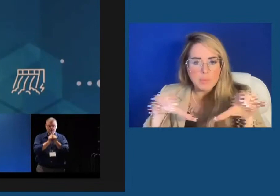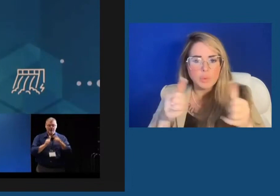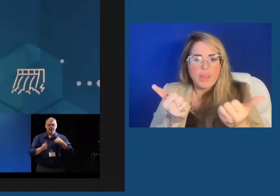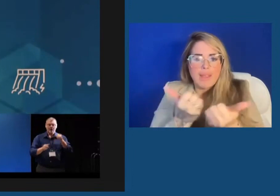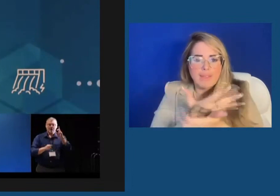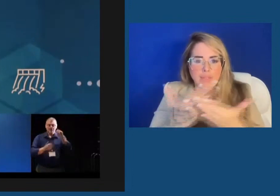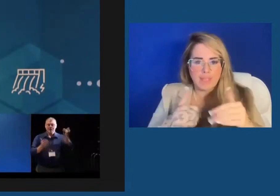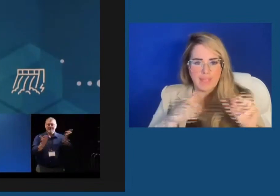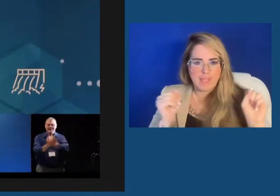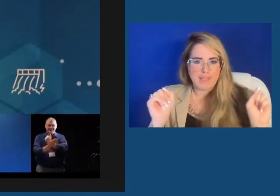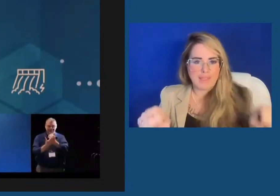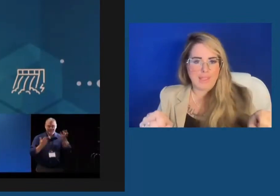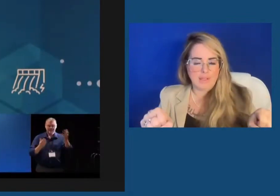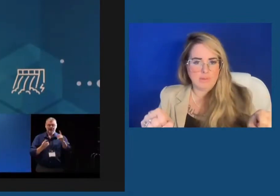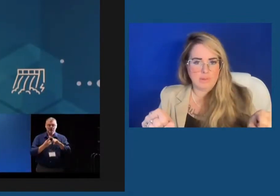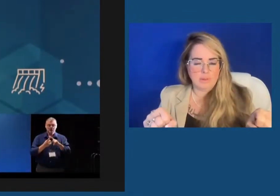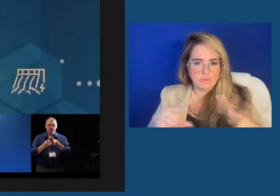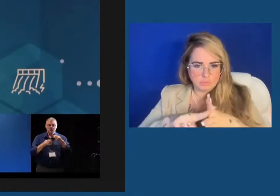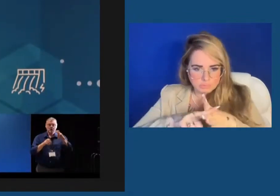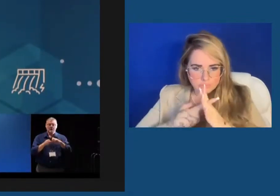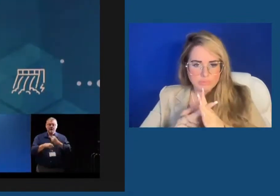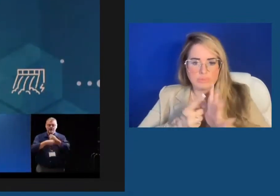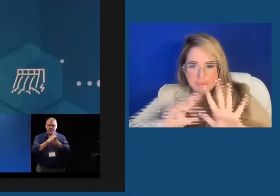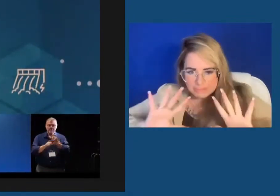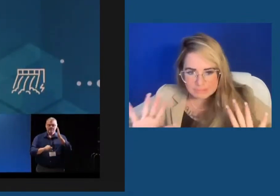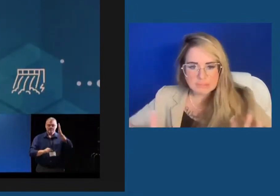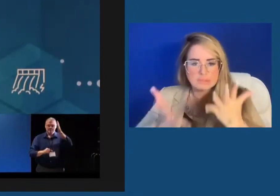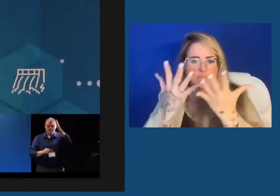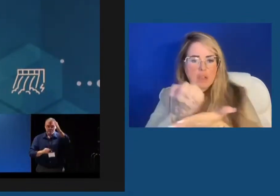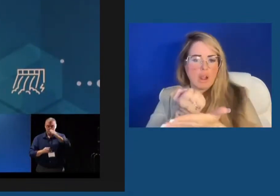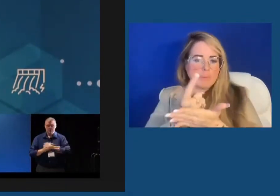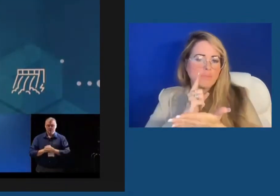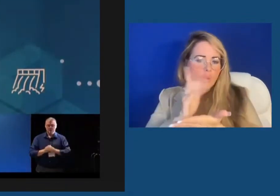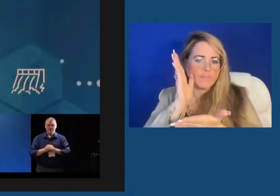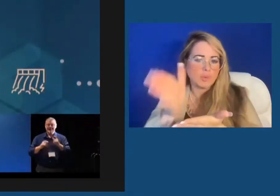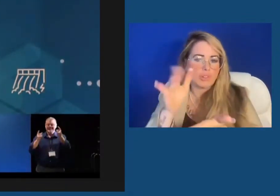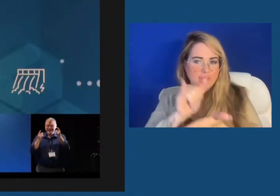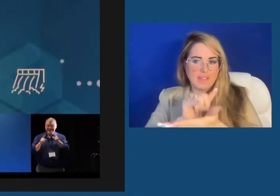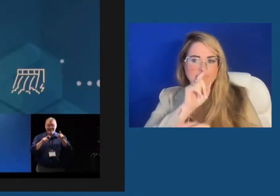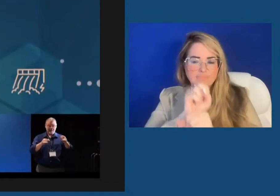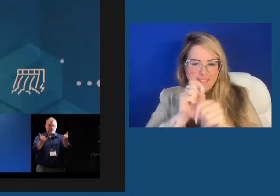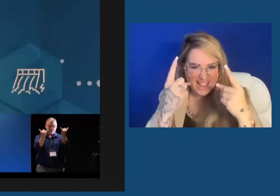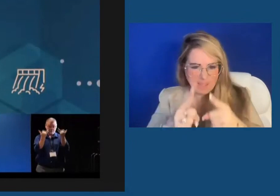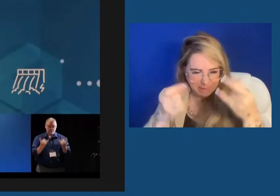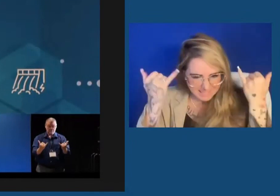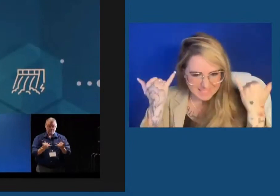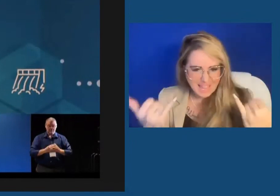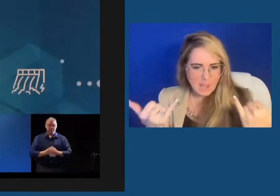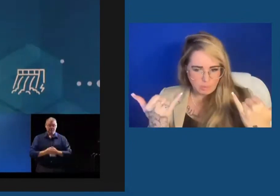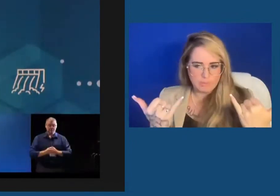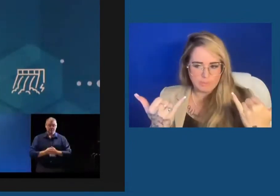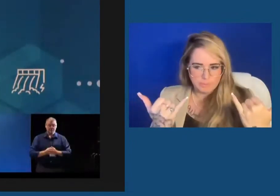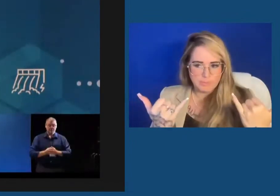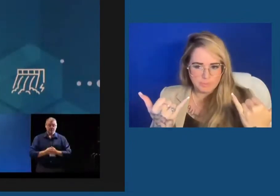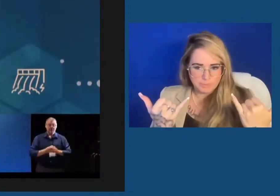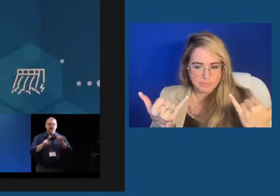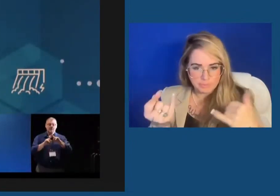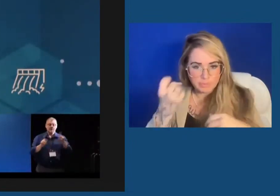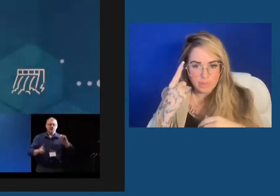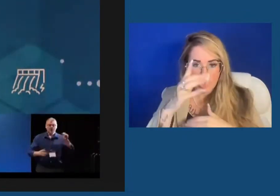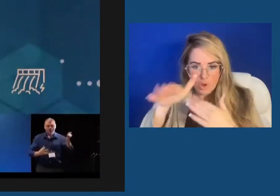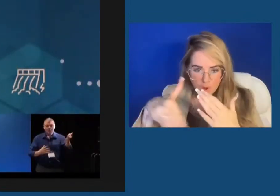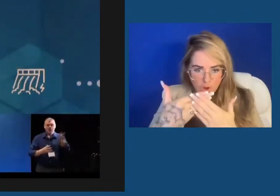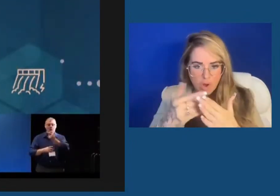humanly can to launch the economies of the future. It's happening right now. But they all must